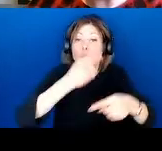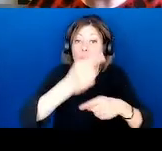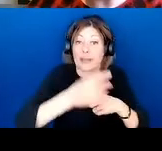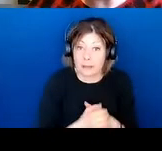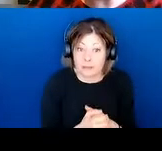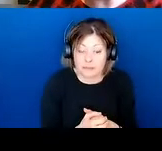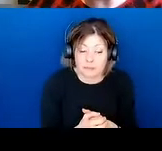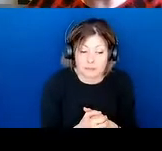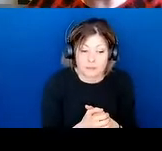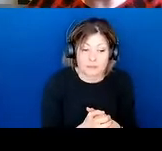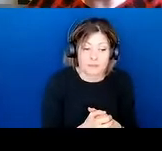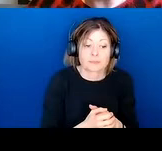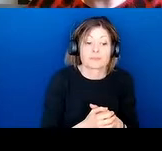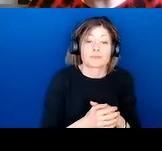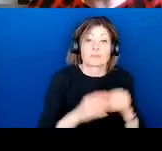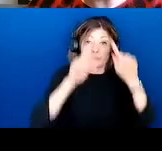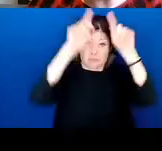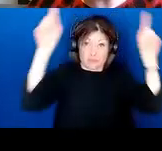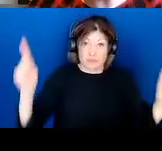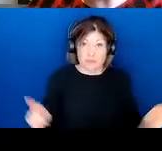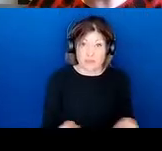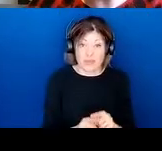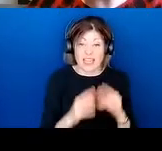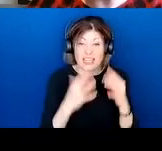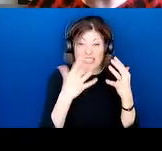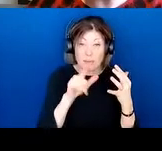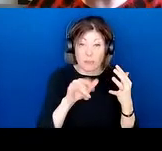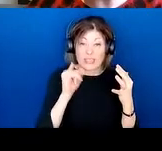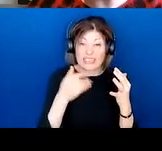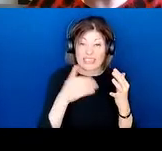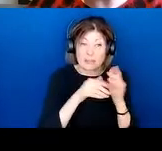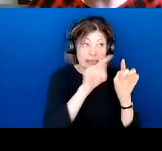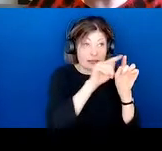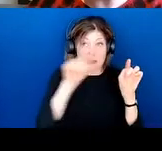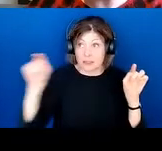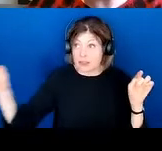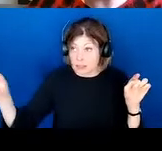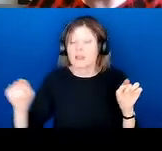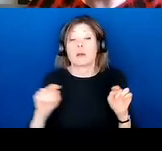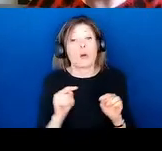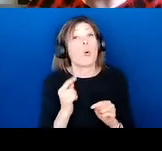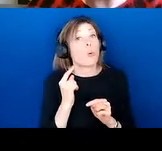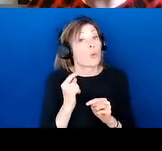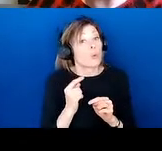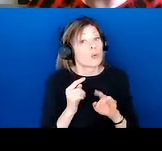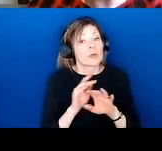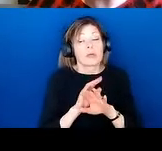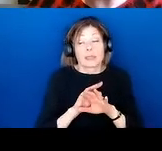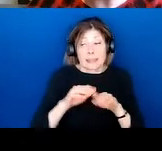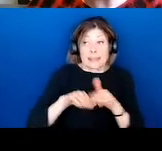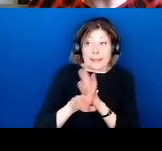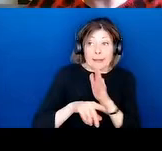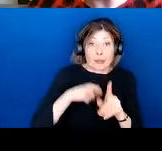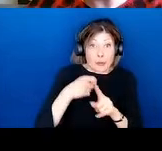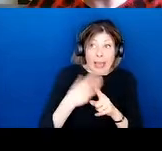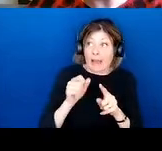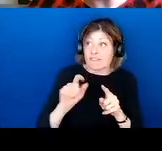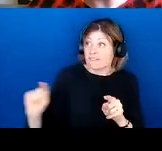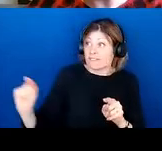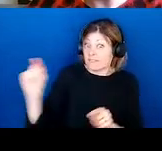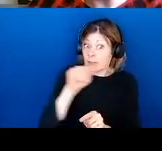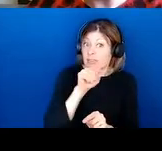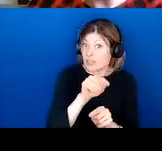At 10.6 metres diameter, it's one of the largest working water wheels in the UK, driven by 48